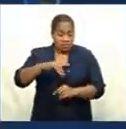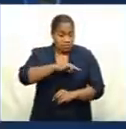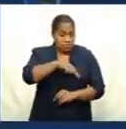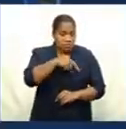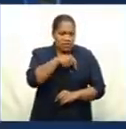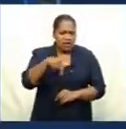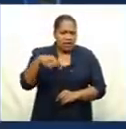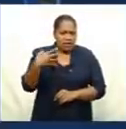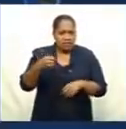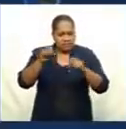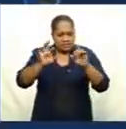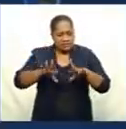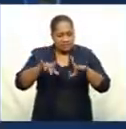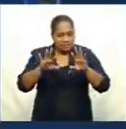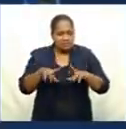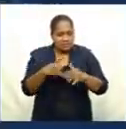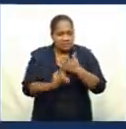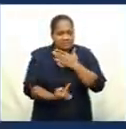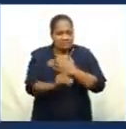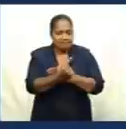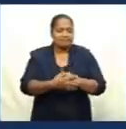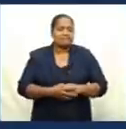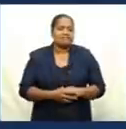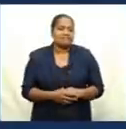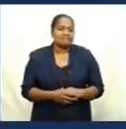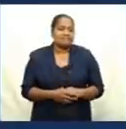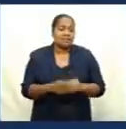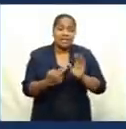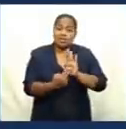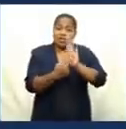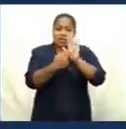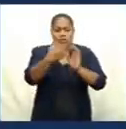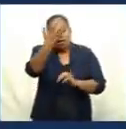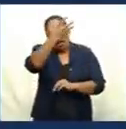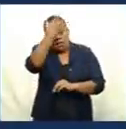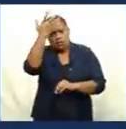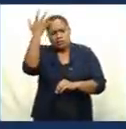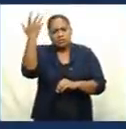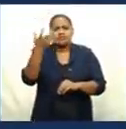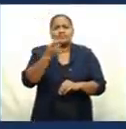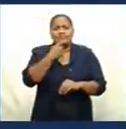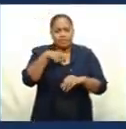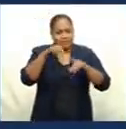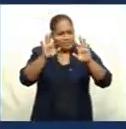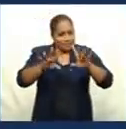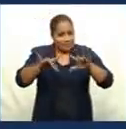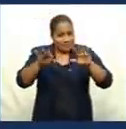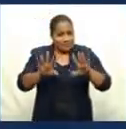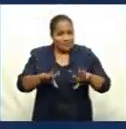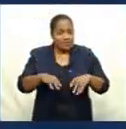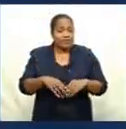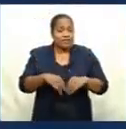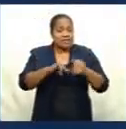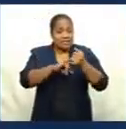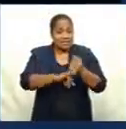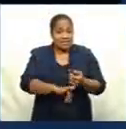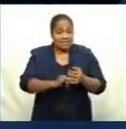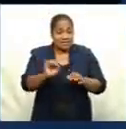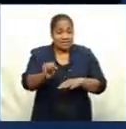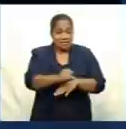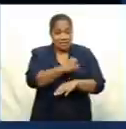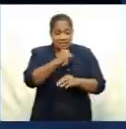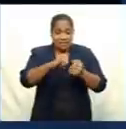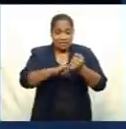light showers were experienced at some intervals. In the north, cloudy periods with brief showers. At sea, southeast winds 20